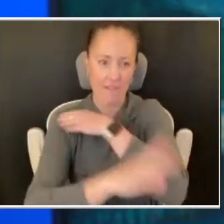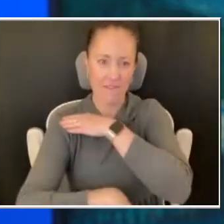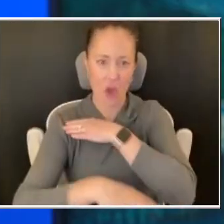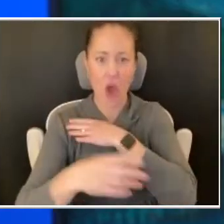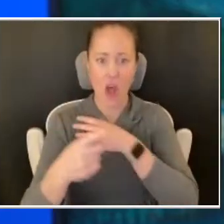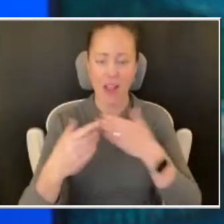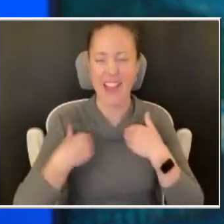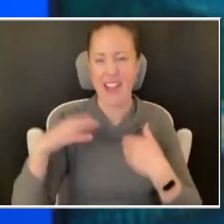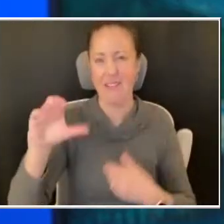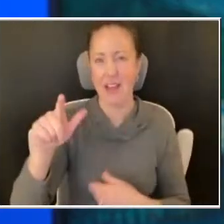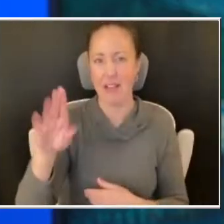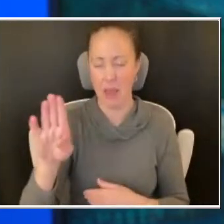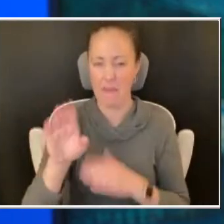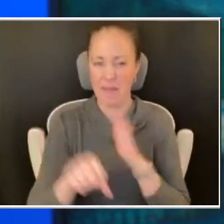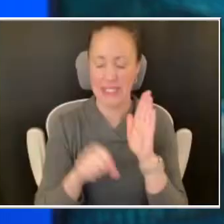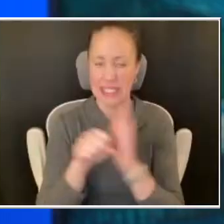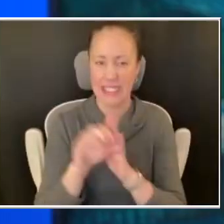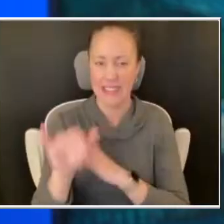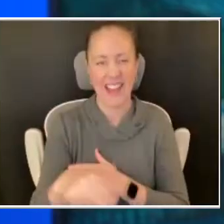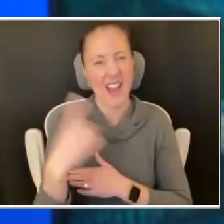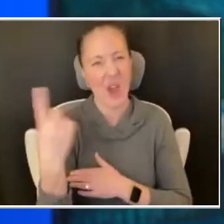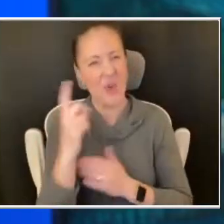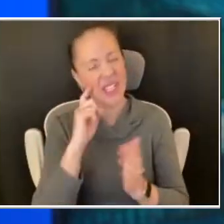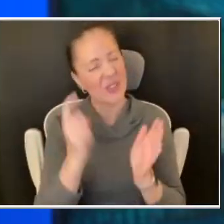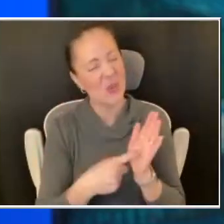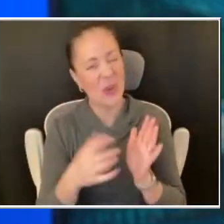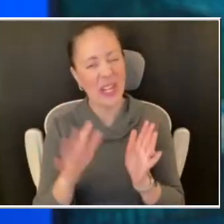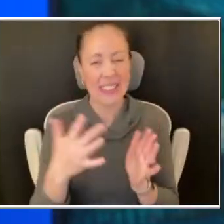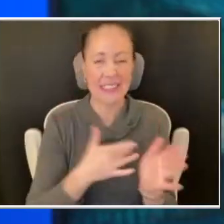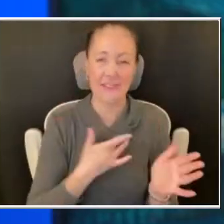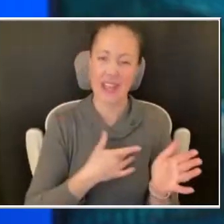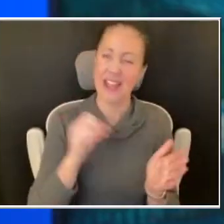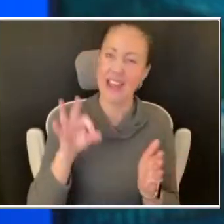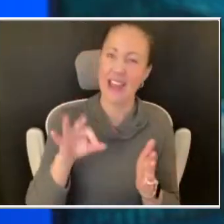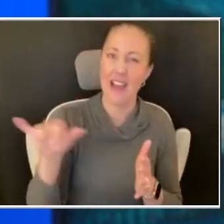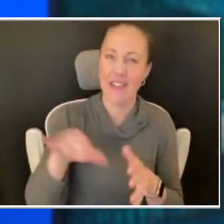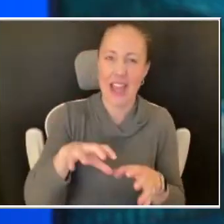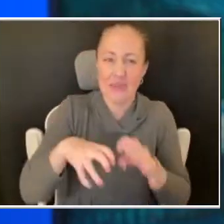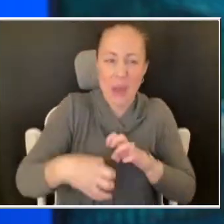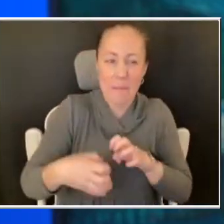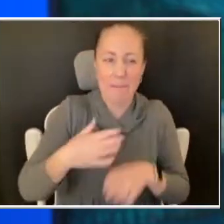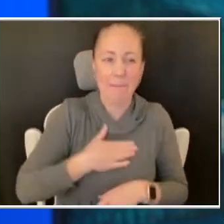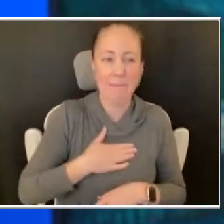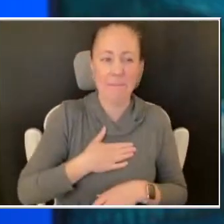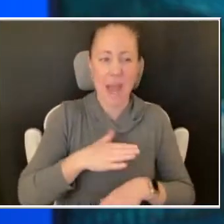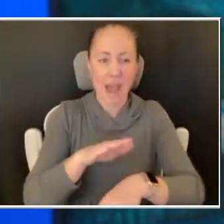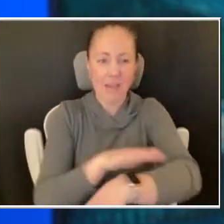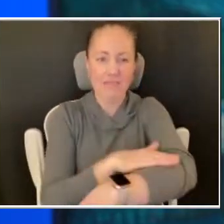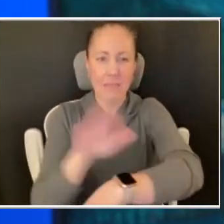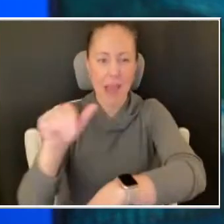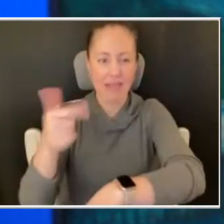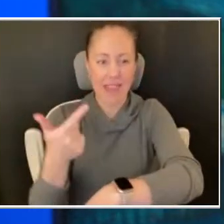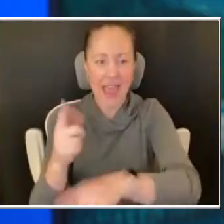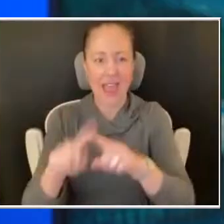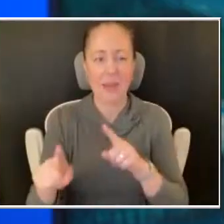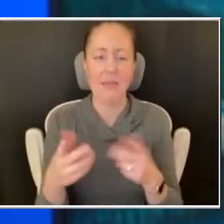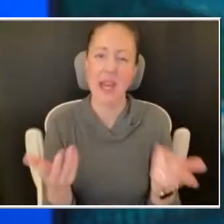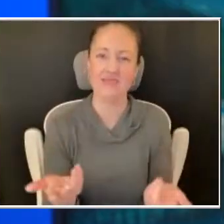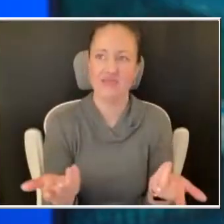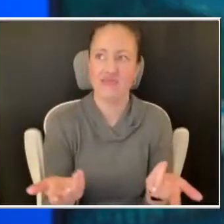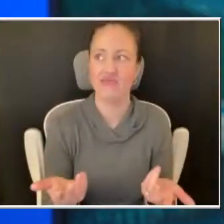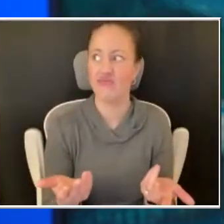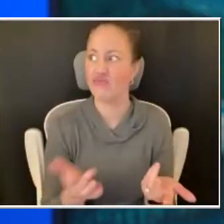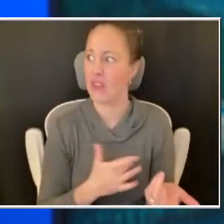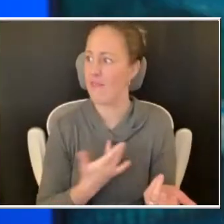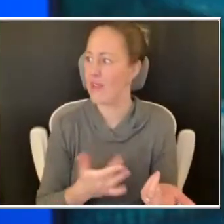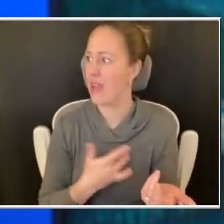I always kind of noticed this feeling of cramping in my calves, kind of this feeling of shin splints, but it was never something that I